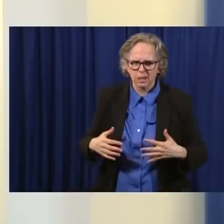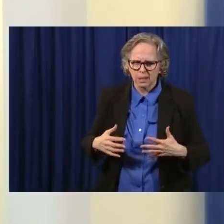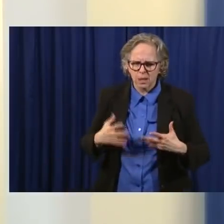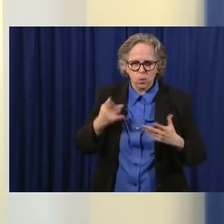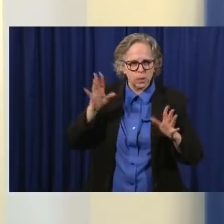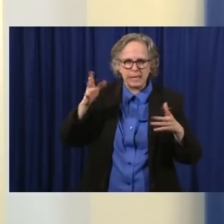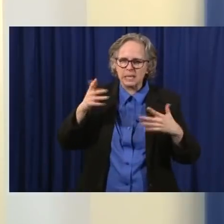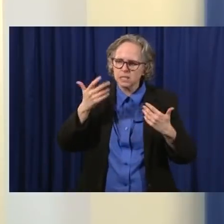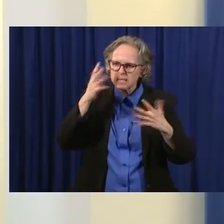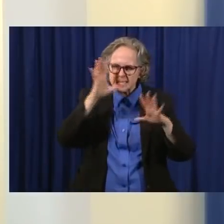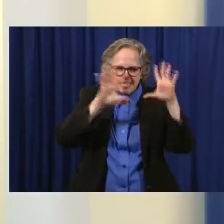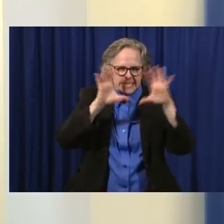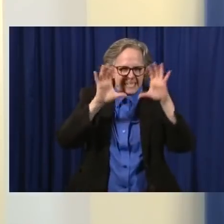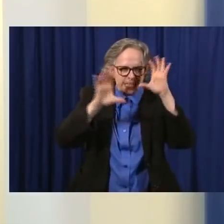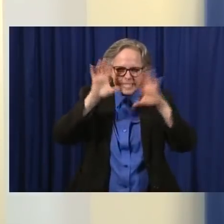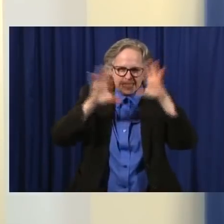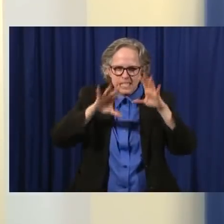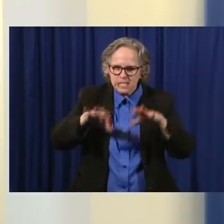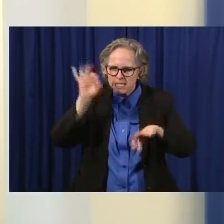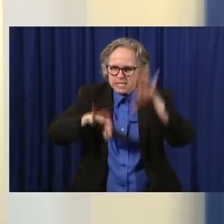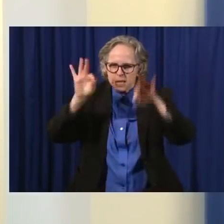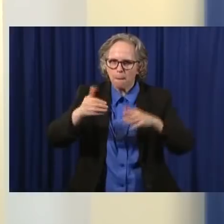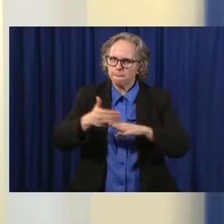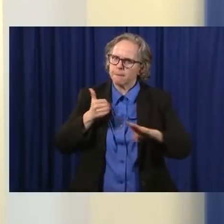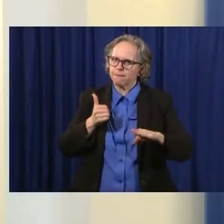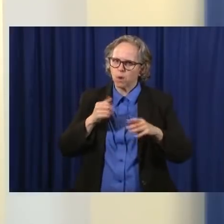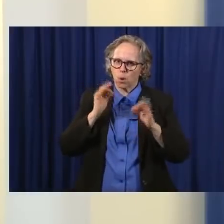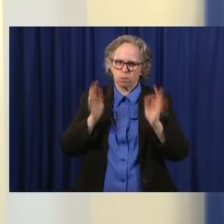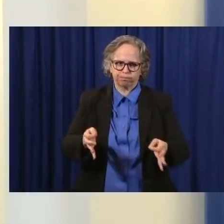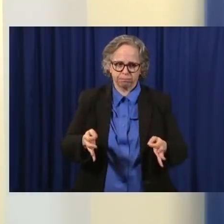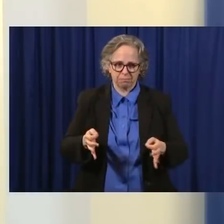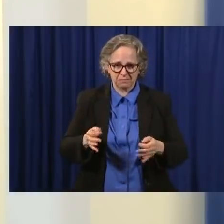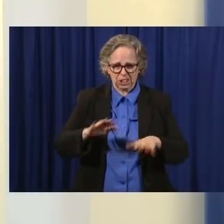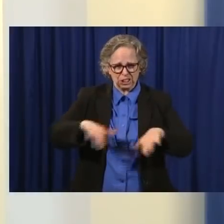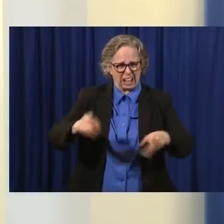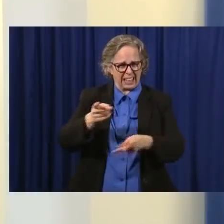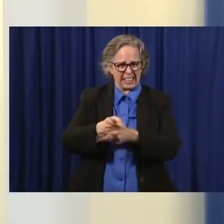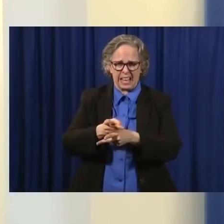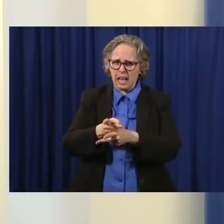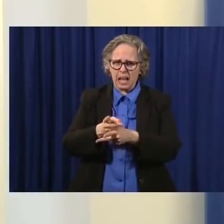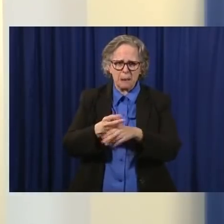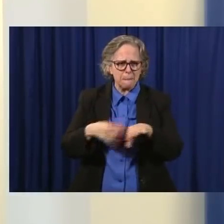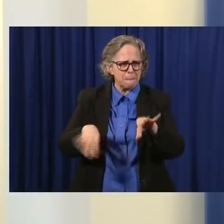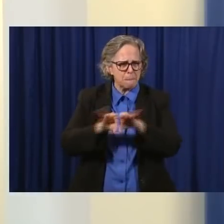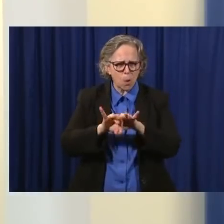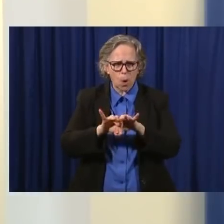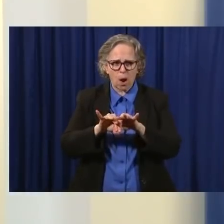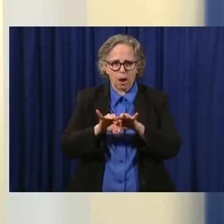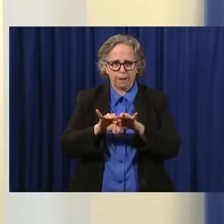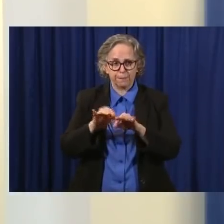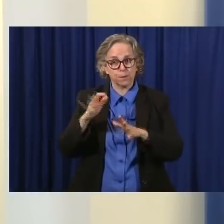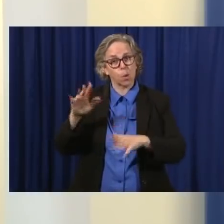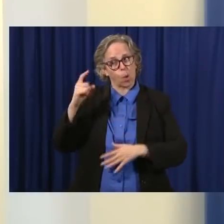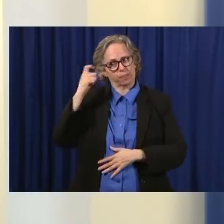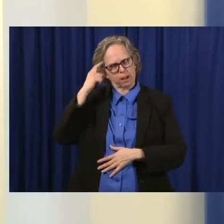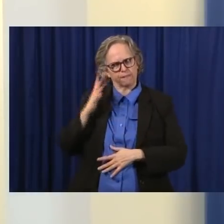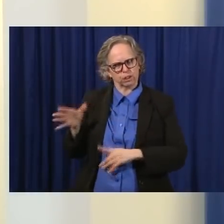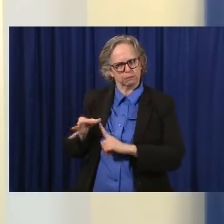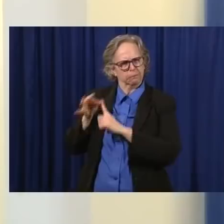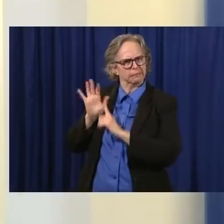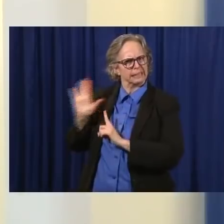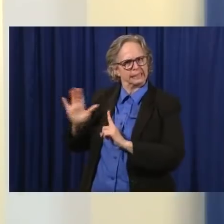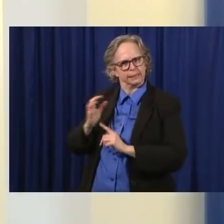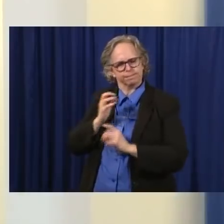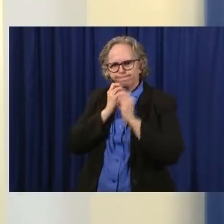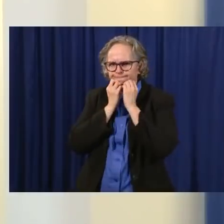that's particularly near and dear to the governor's heart. Not only, we talk a lot about children and the spread of infectious disease